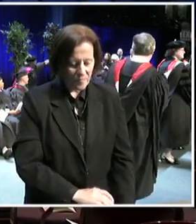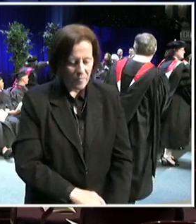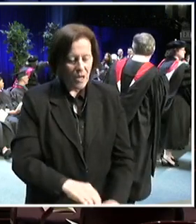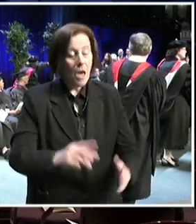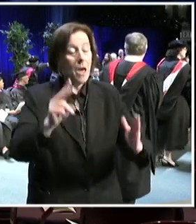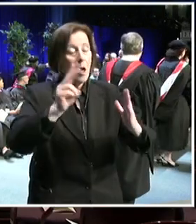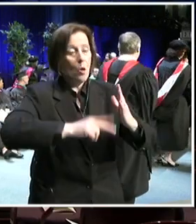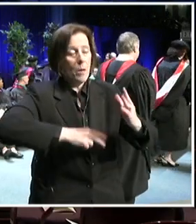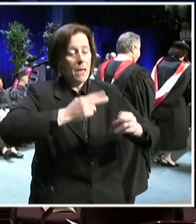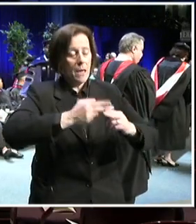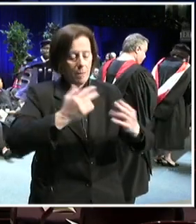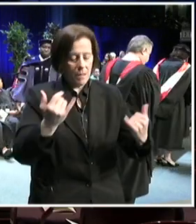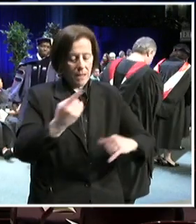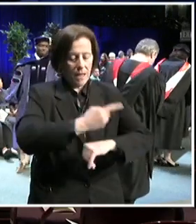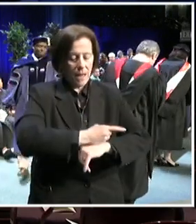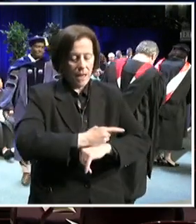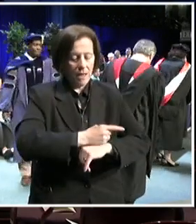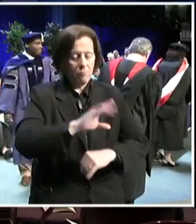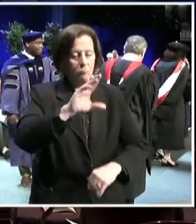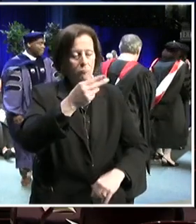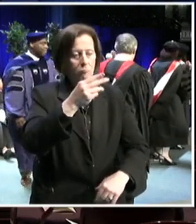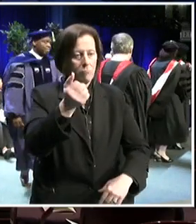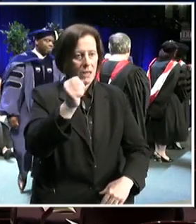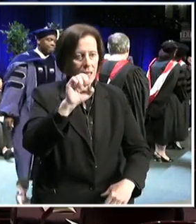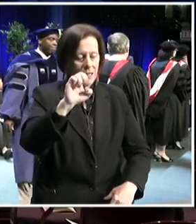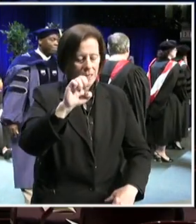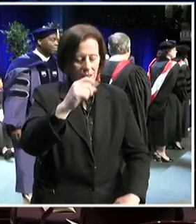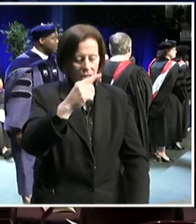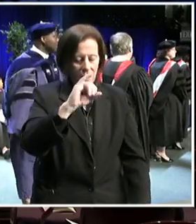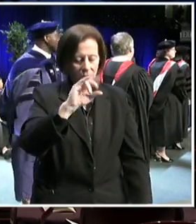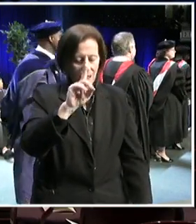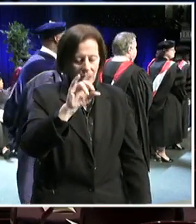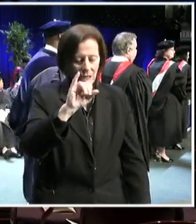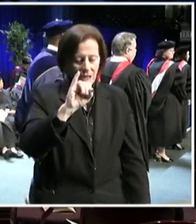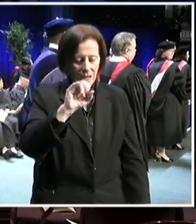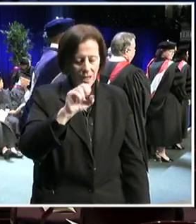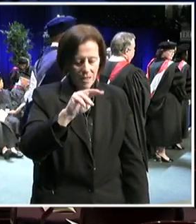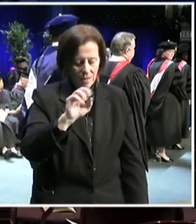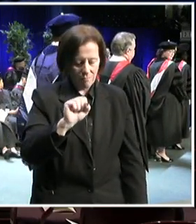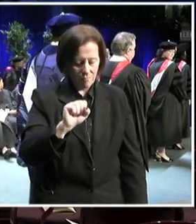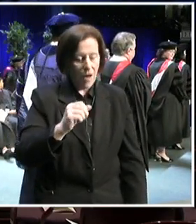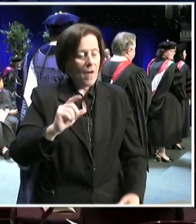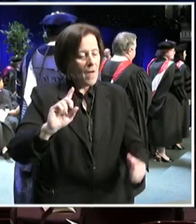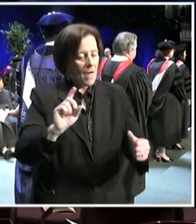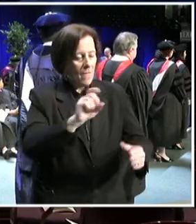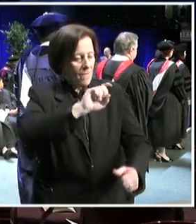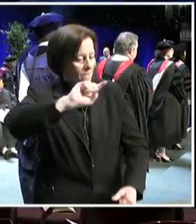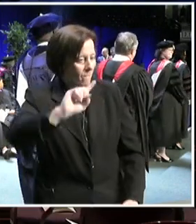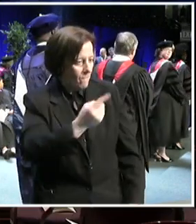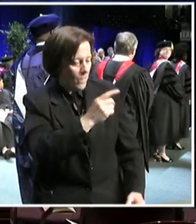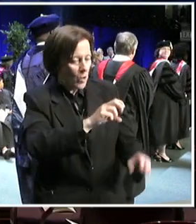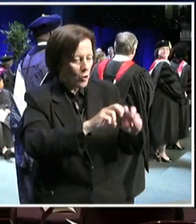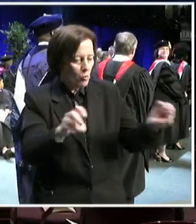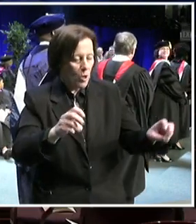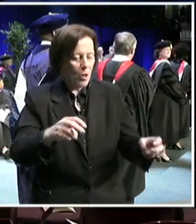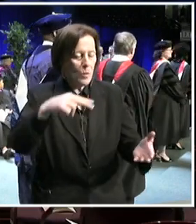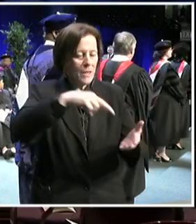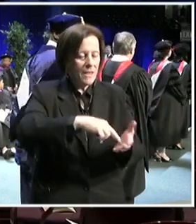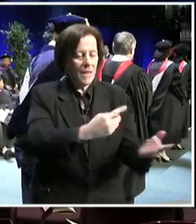Reading names today will be Chase Giddings. Will the first row please stand and come forward?